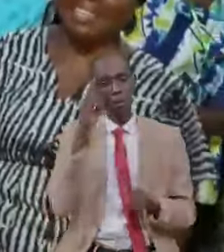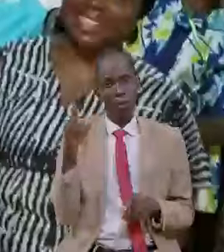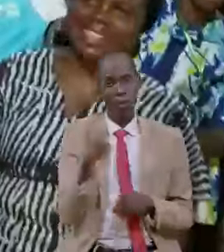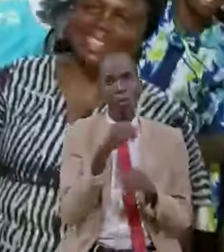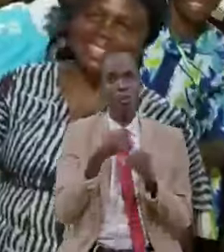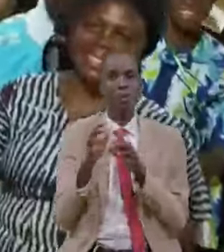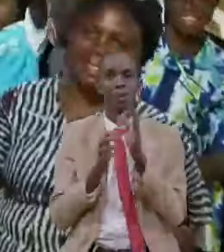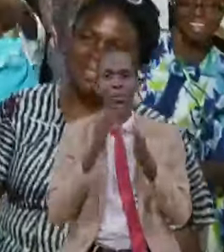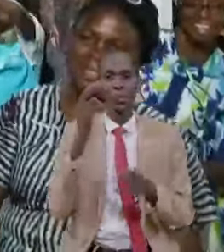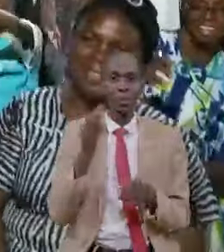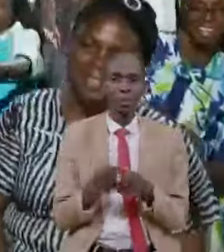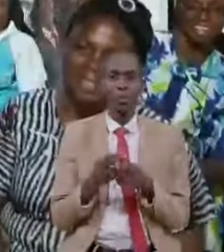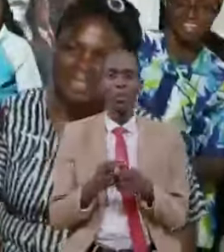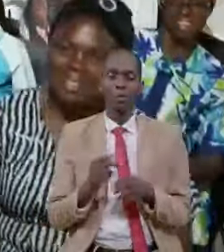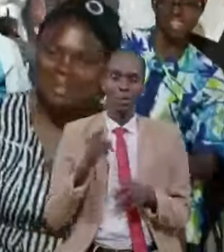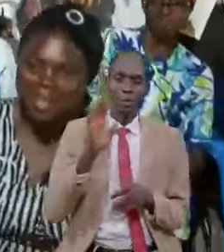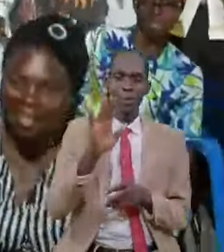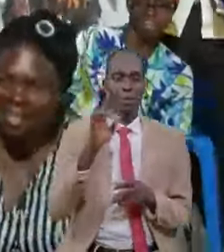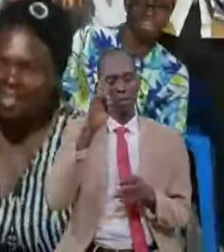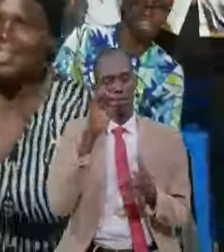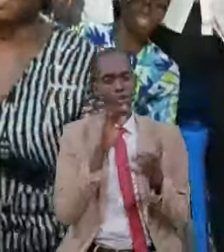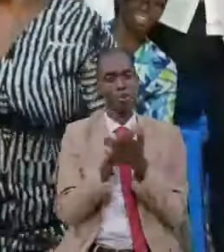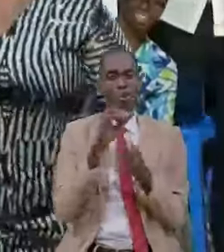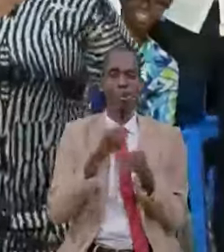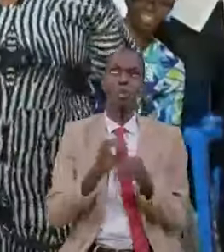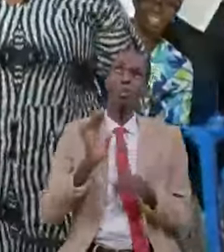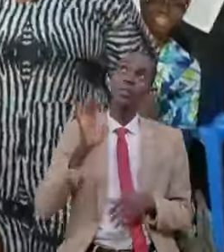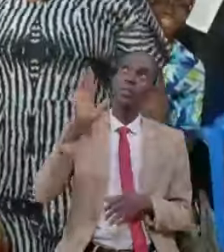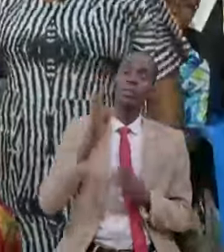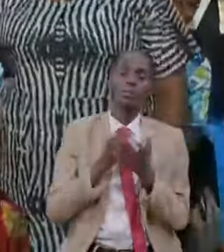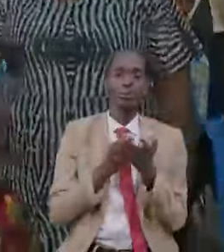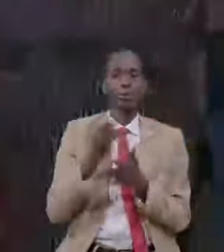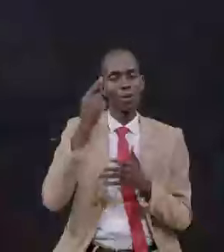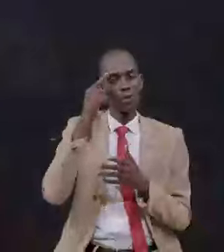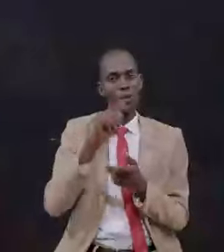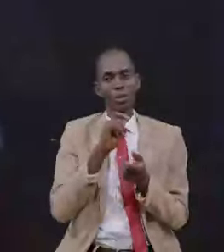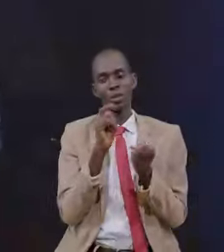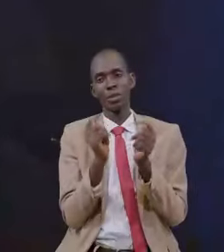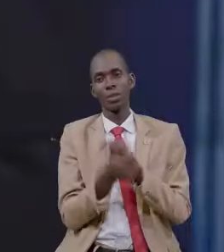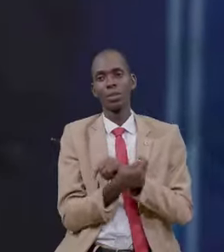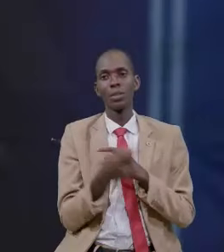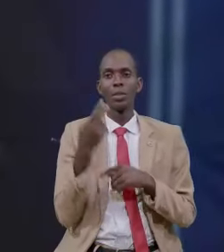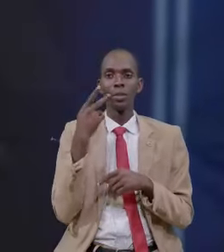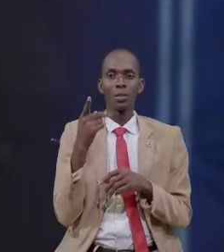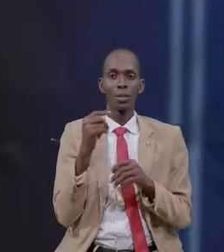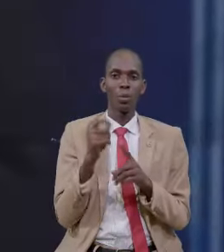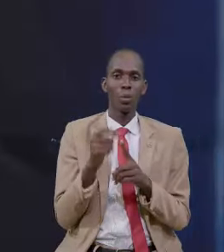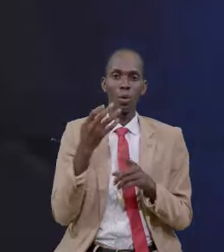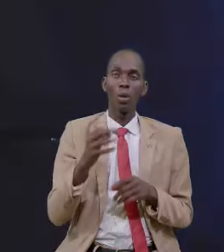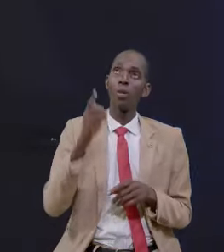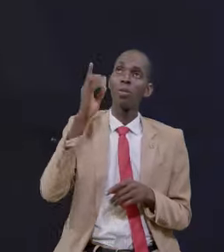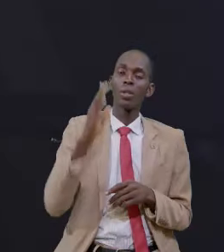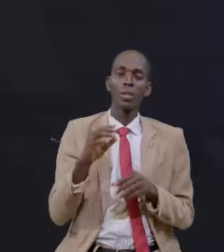your trust in his truth for transformation. And look at the word of God. It tells us